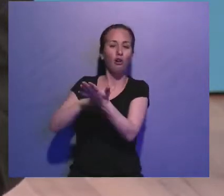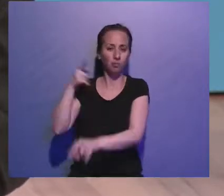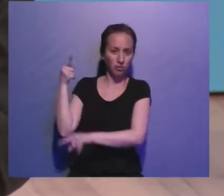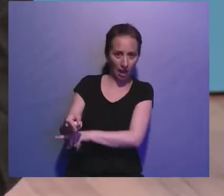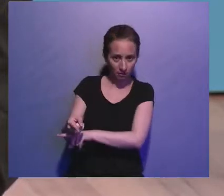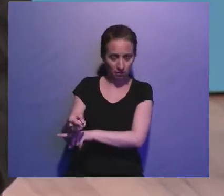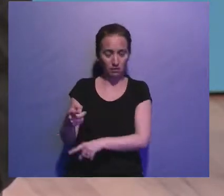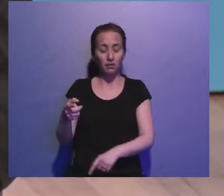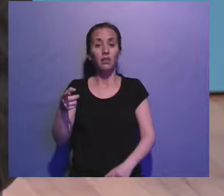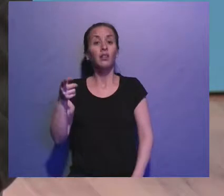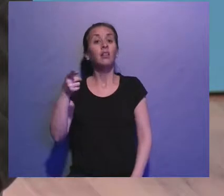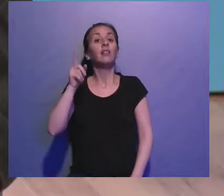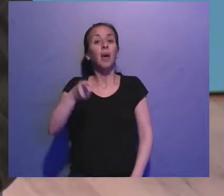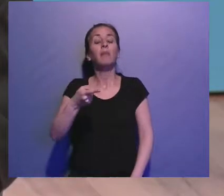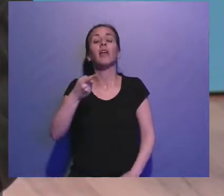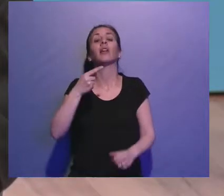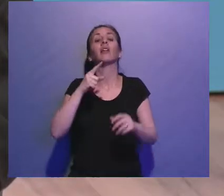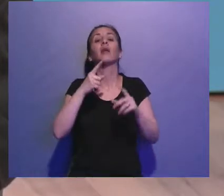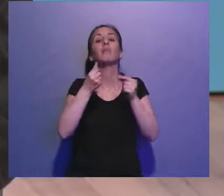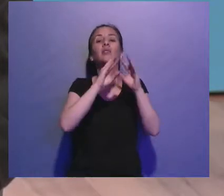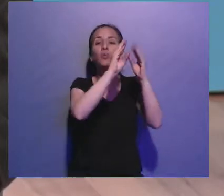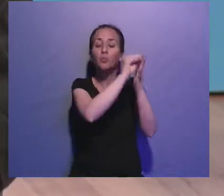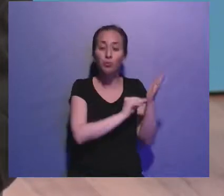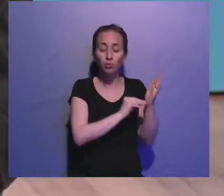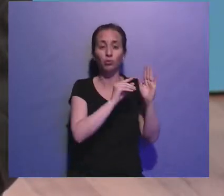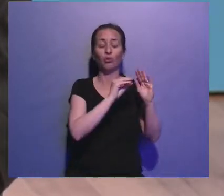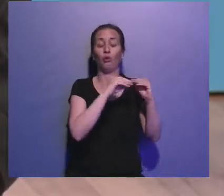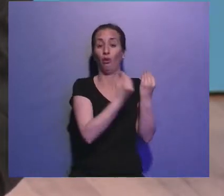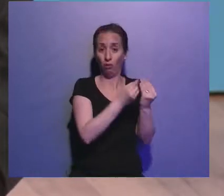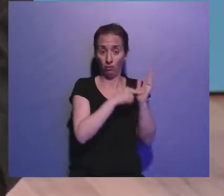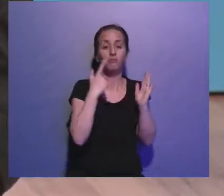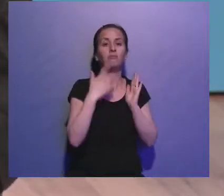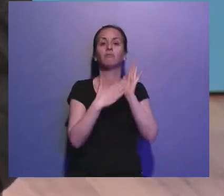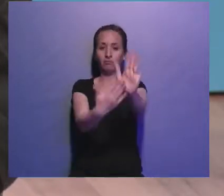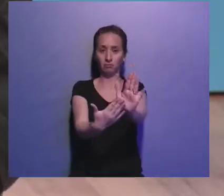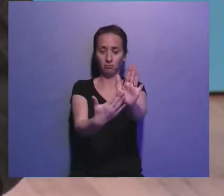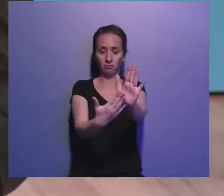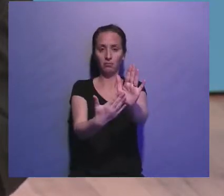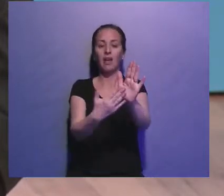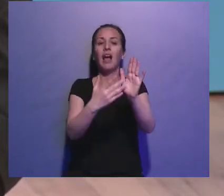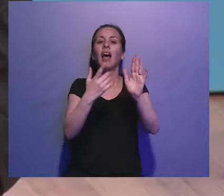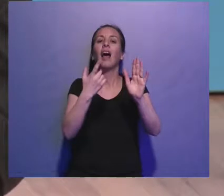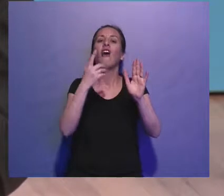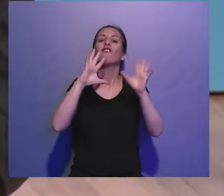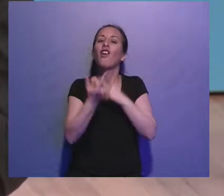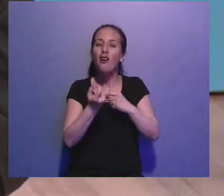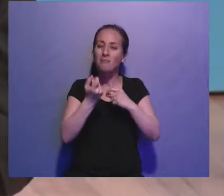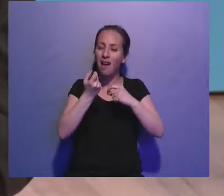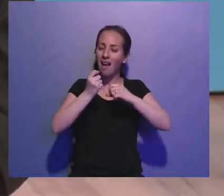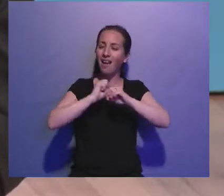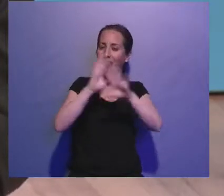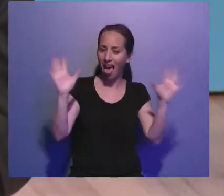significant role now in the anti-corruption office. We try to have a